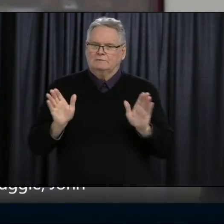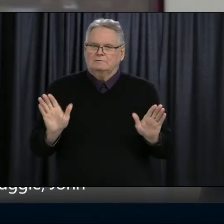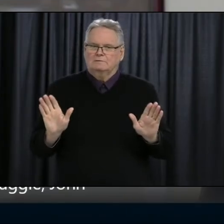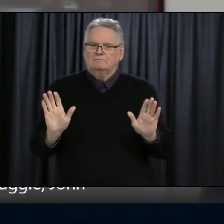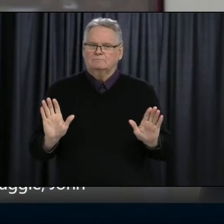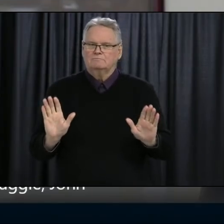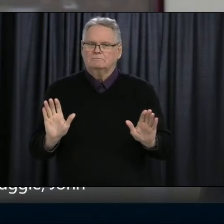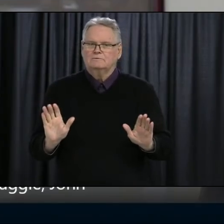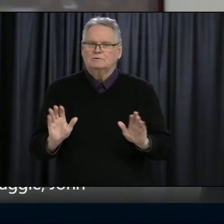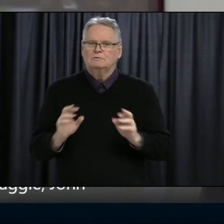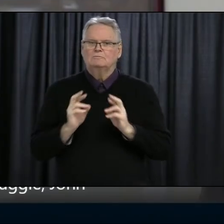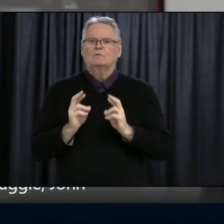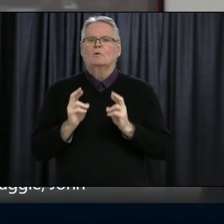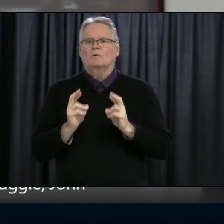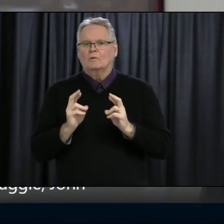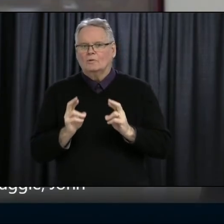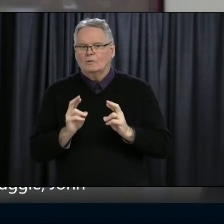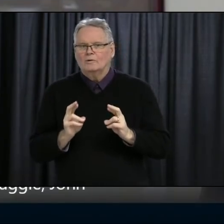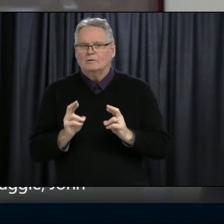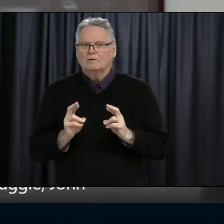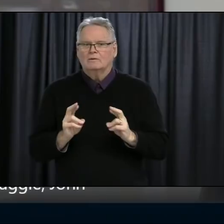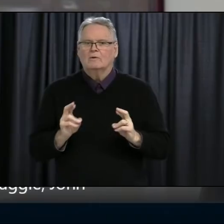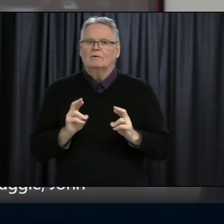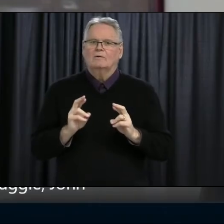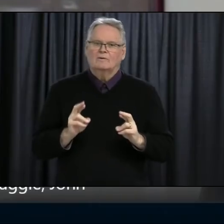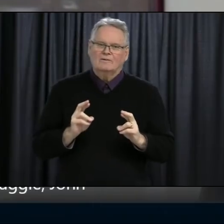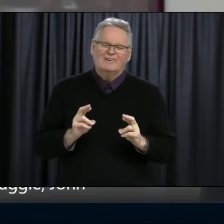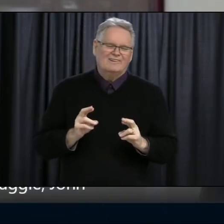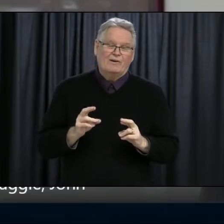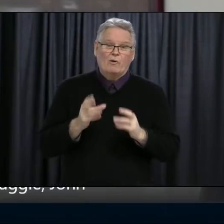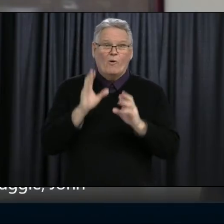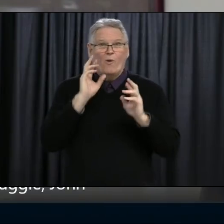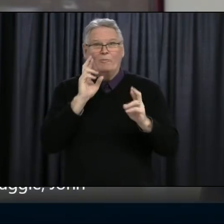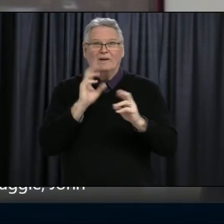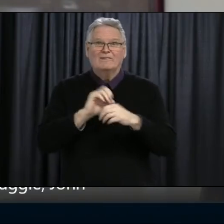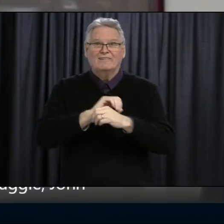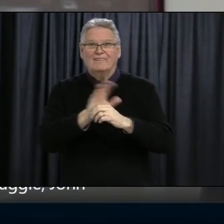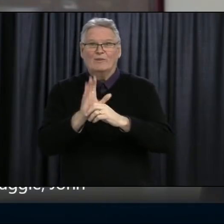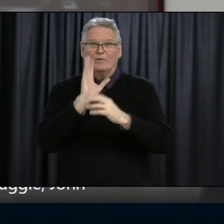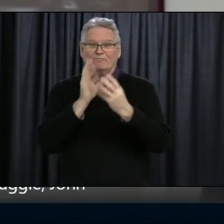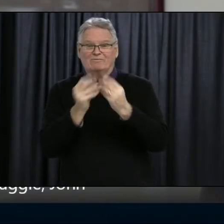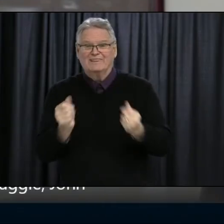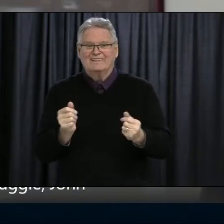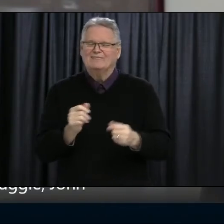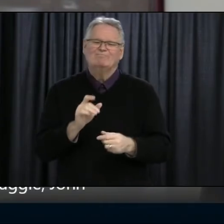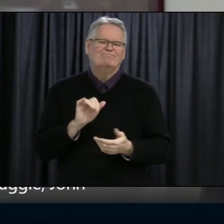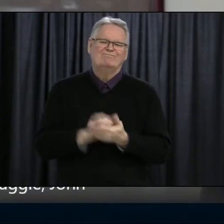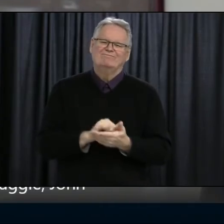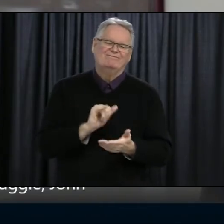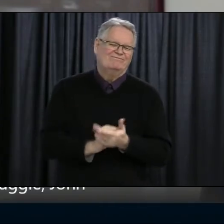isolation. We have a superb public health team